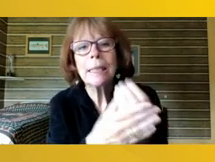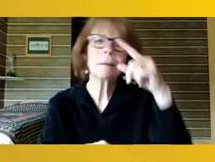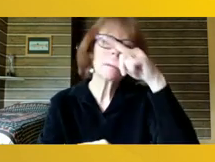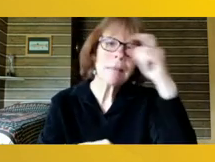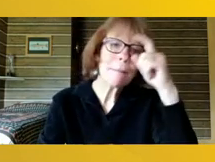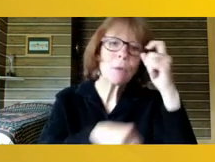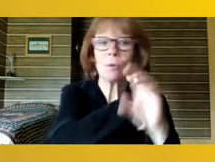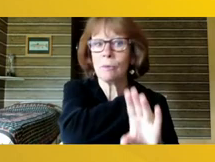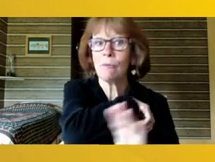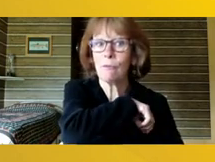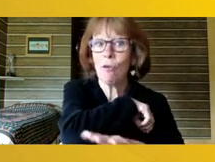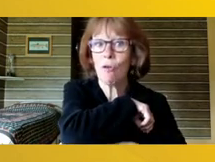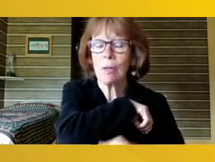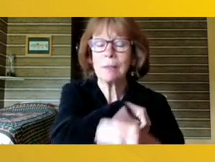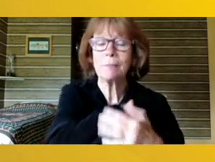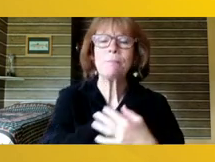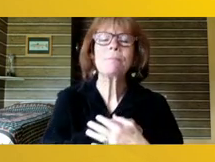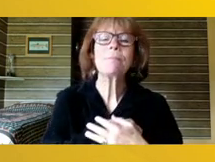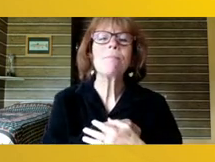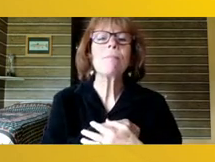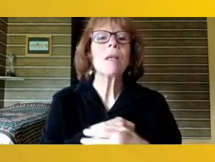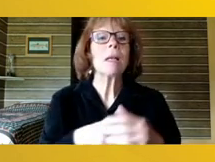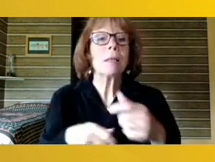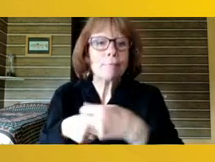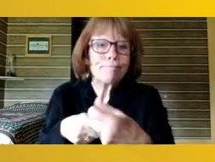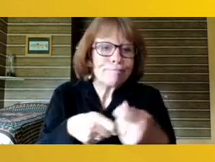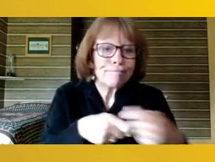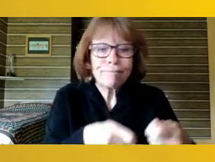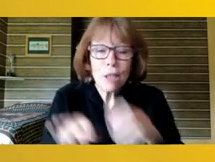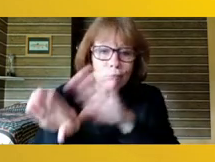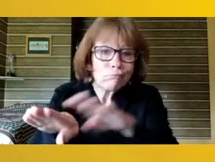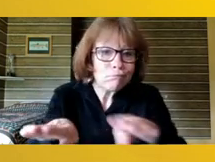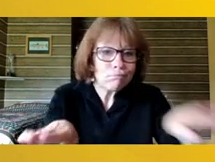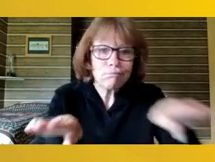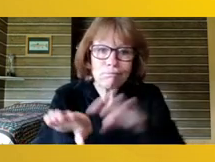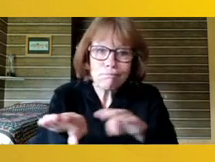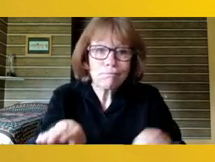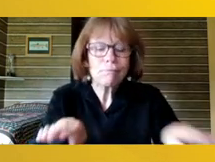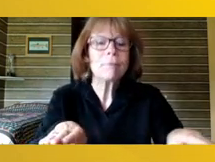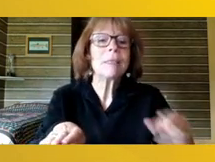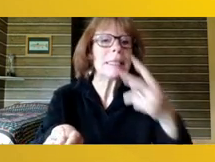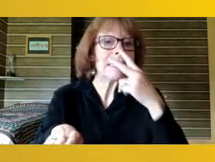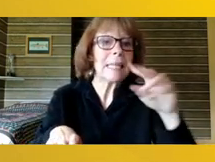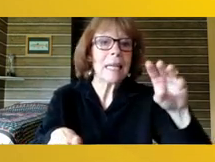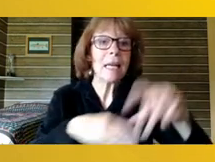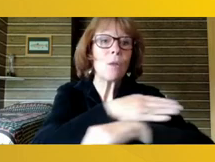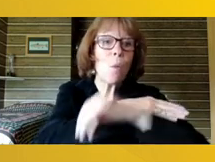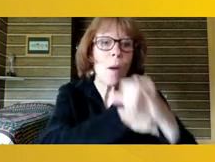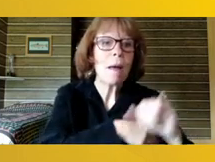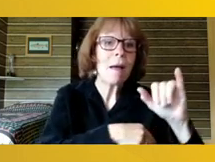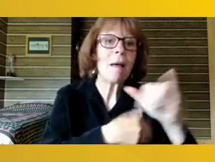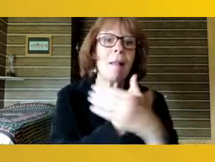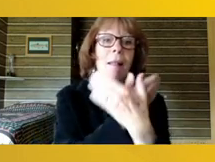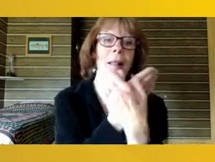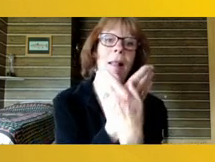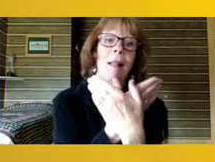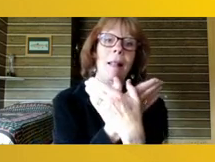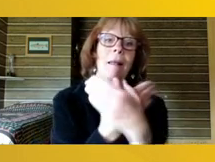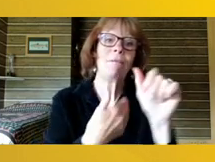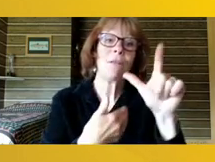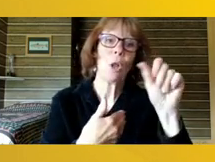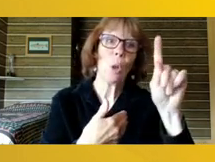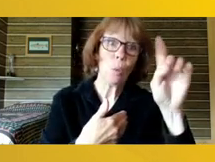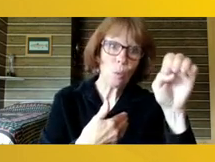Students also sort data by individual whale. They use the pattern on the whale flukes to put all the images of the